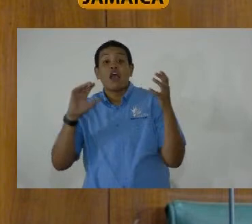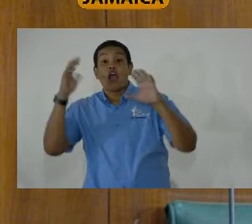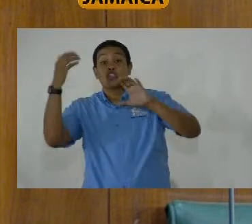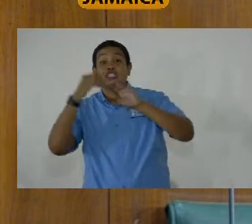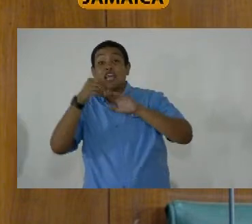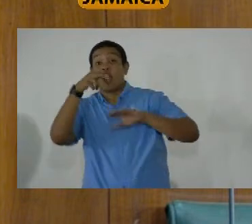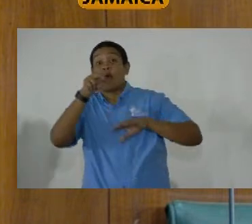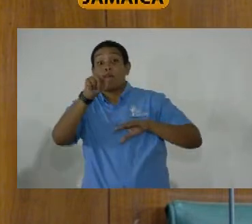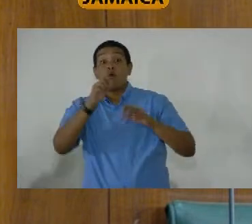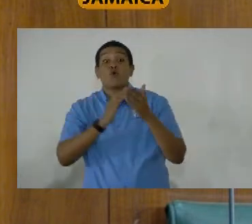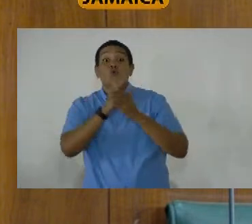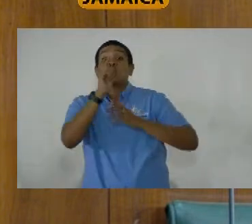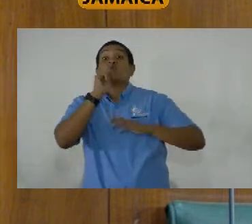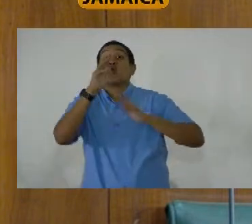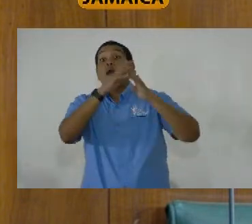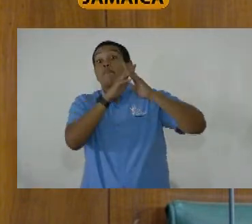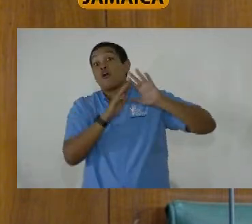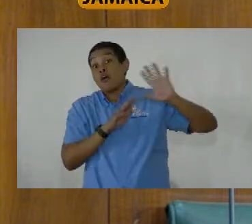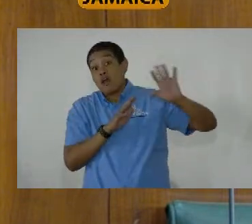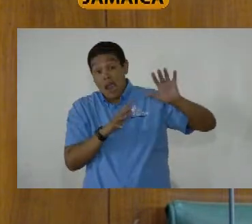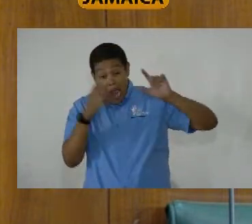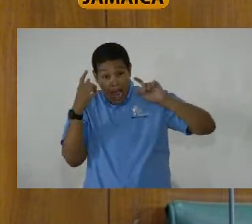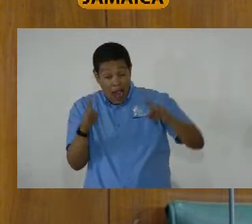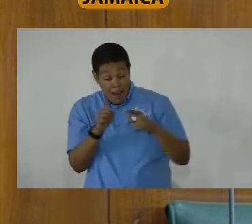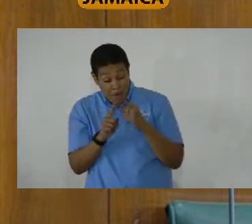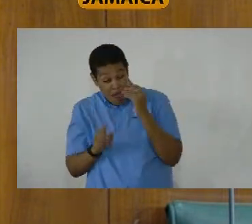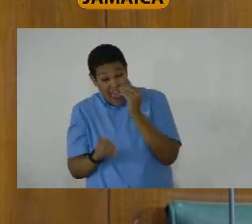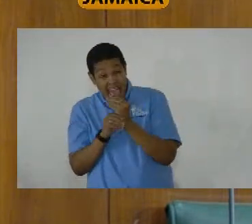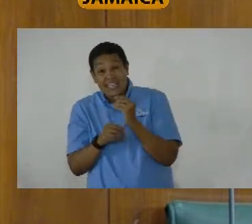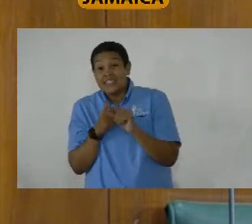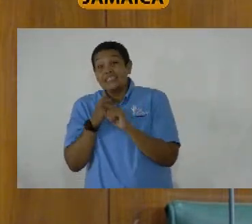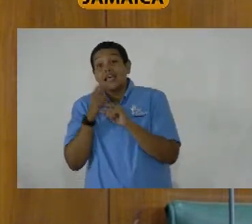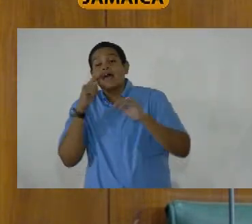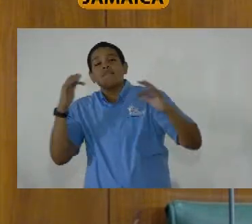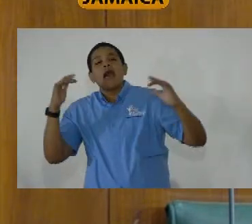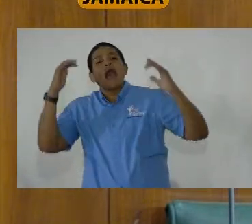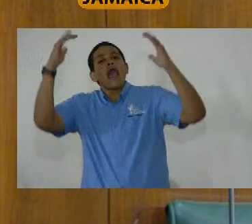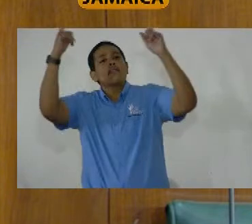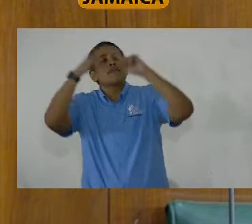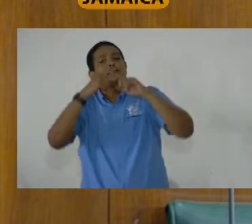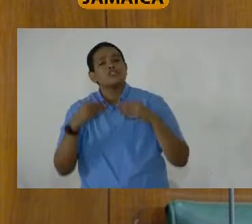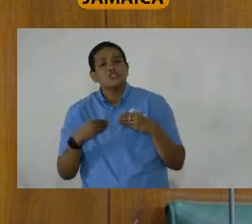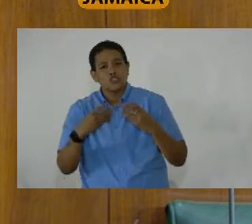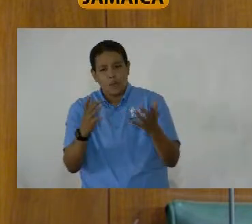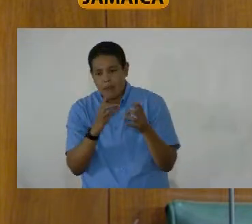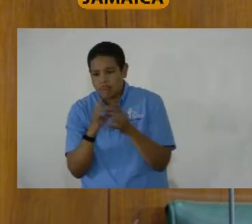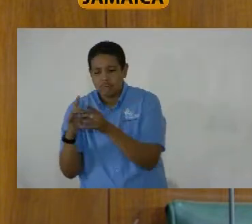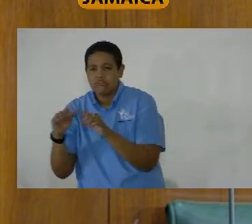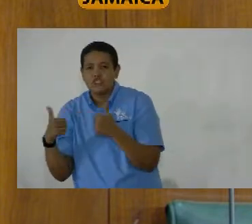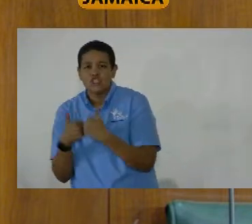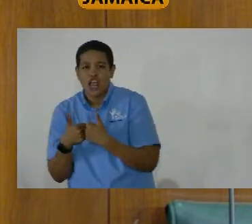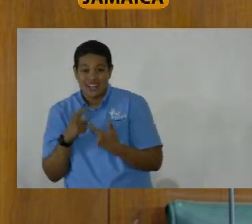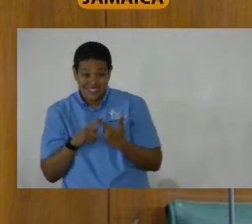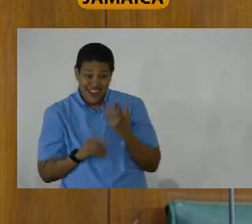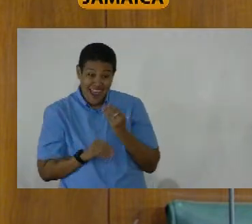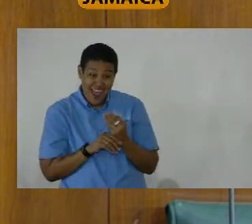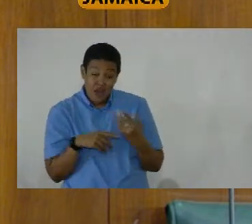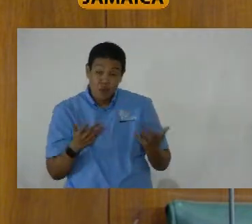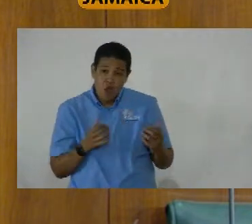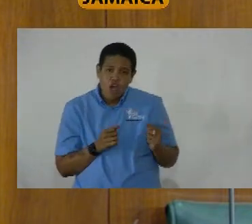ports throughout the United States and has elevated the supply chain challenges as a